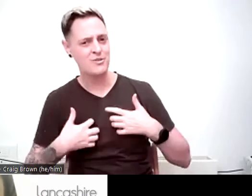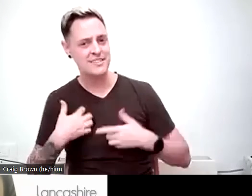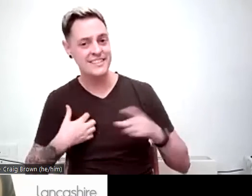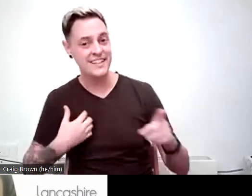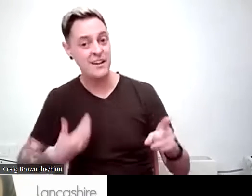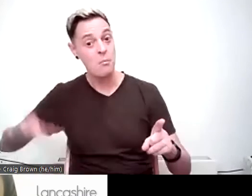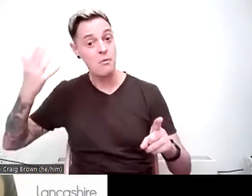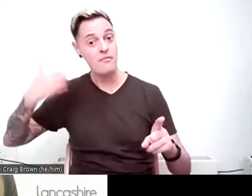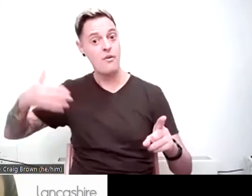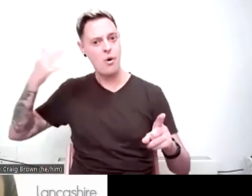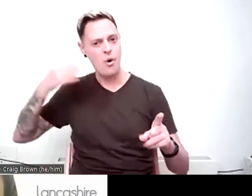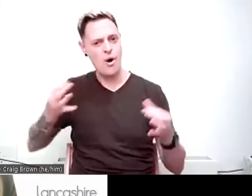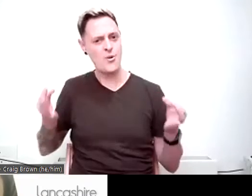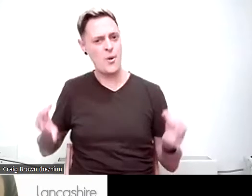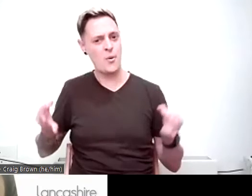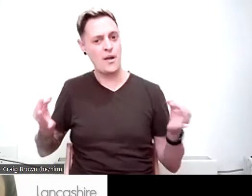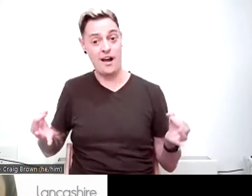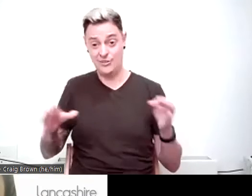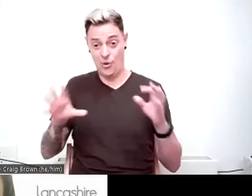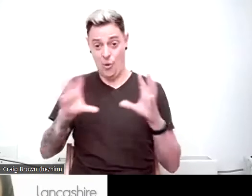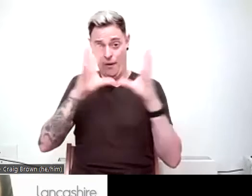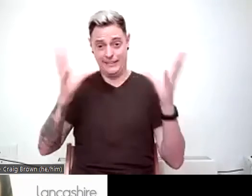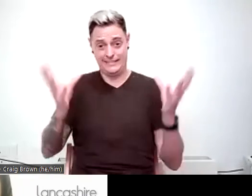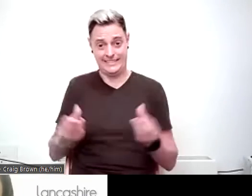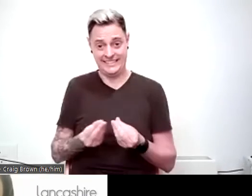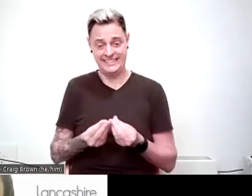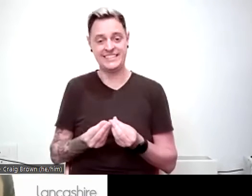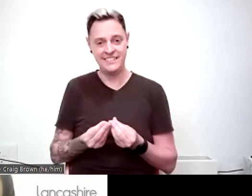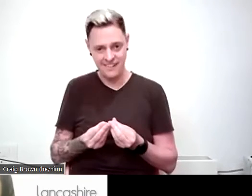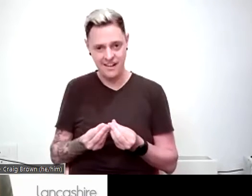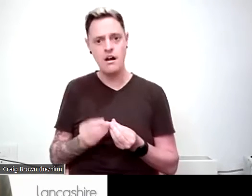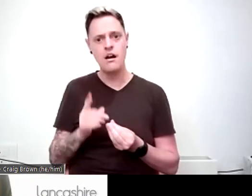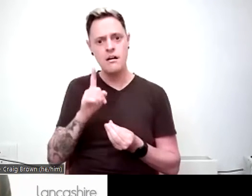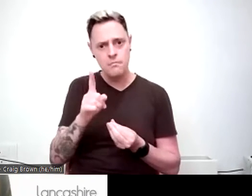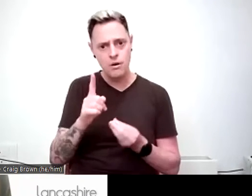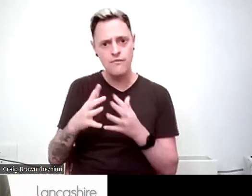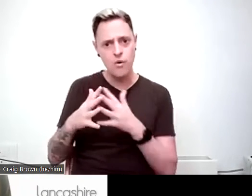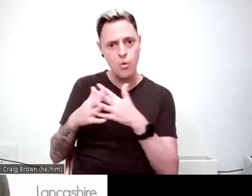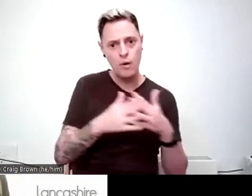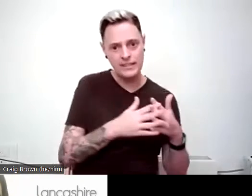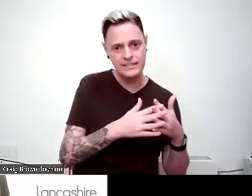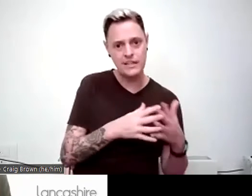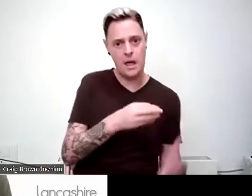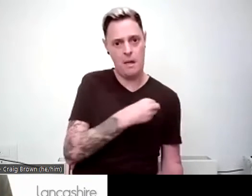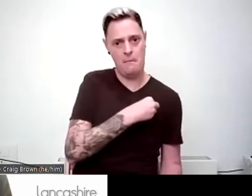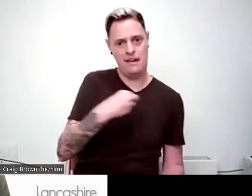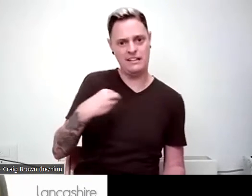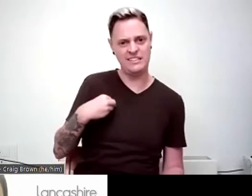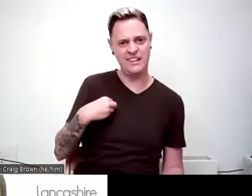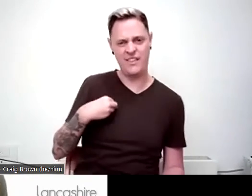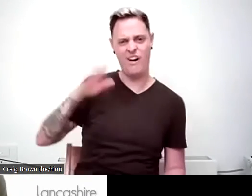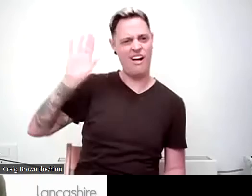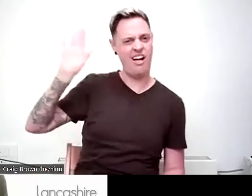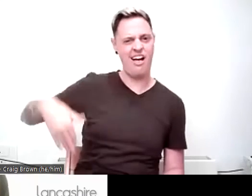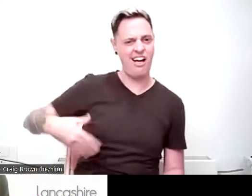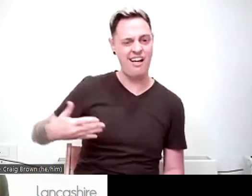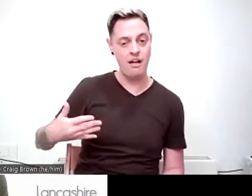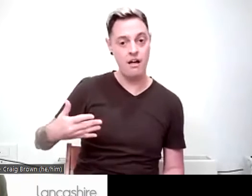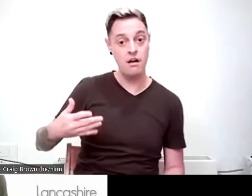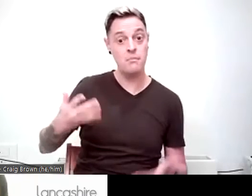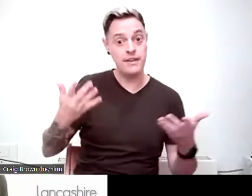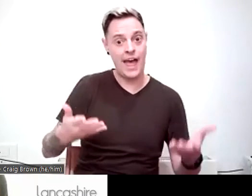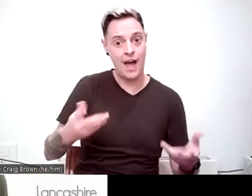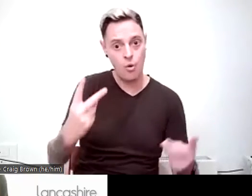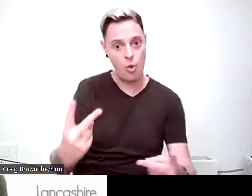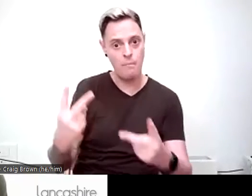holistic thing, and therefore in, I suppose, the Western view of medicine and mental health support, lesser than. But you're right, like nowadays